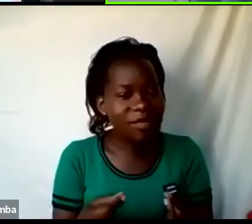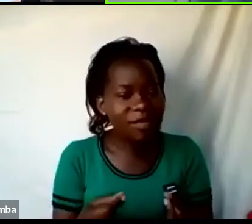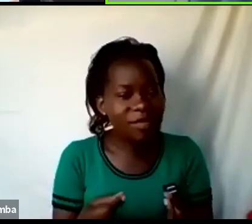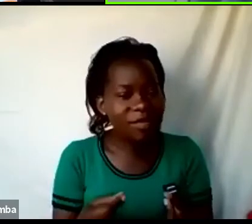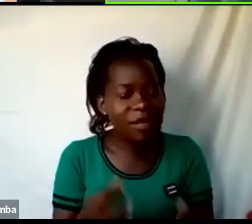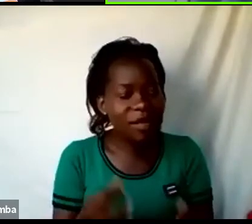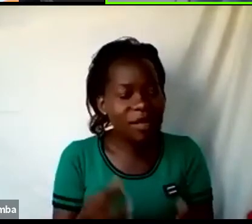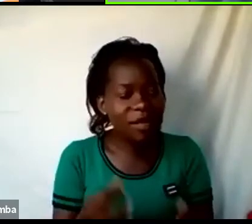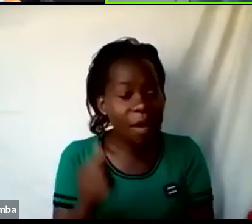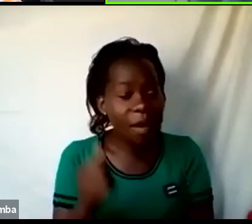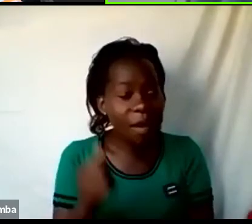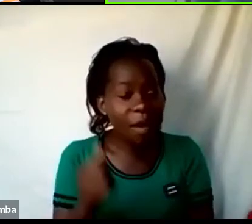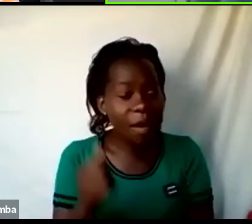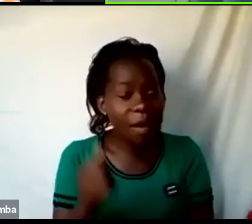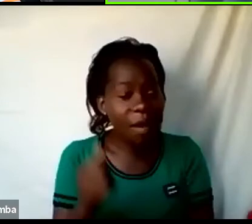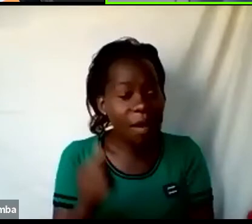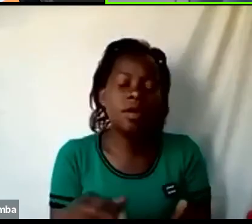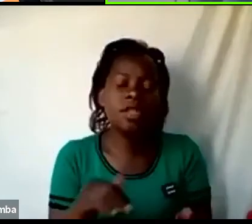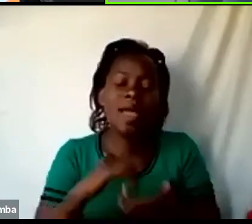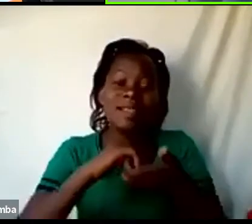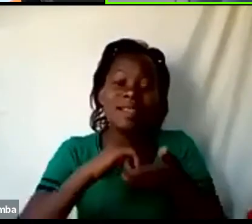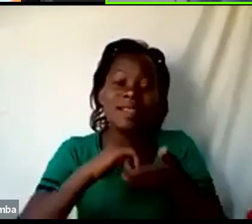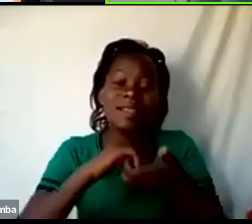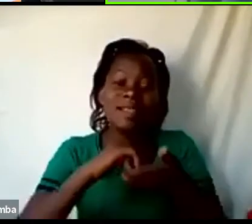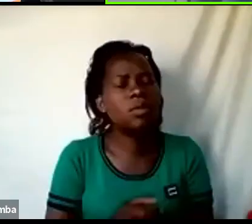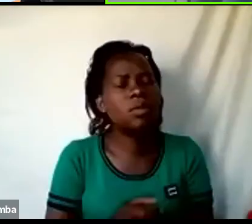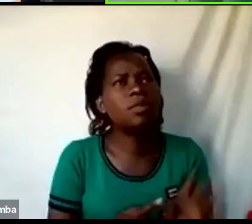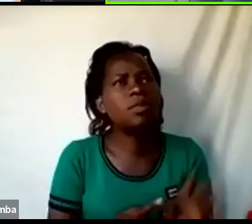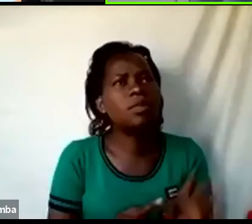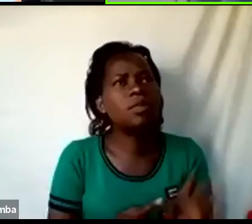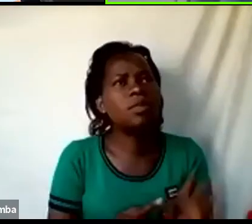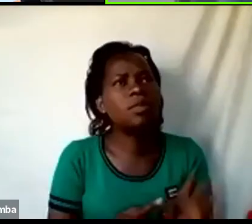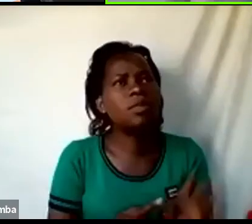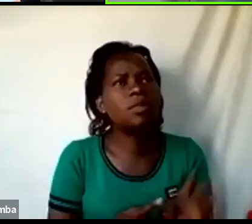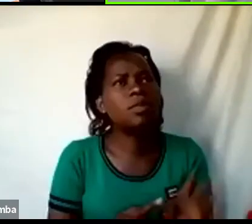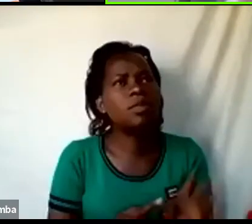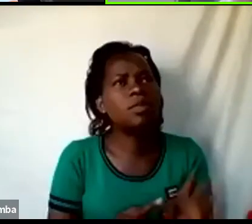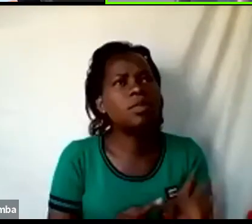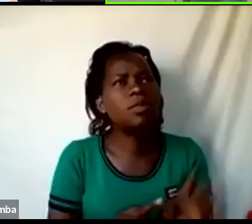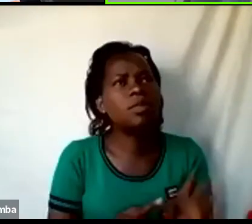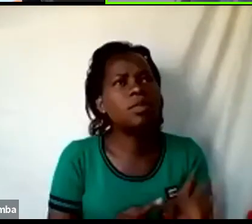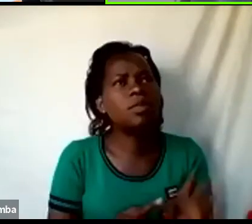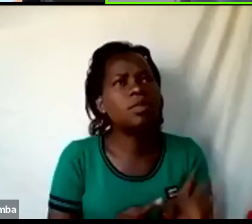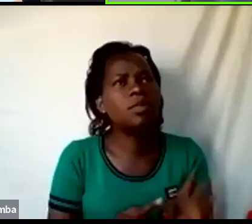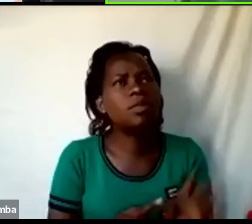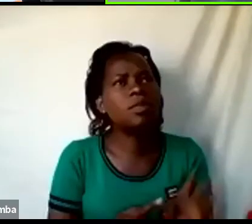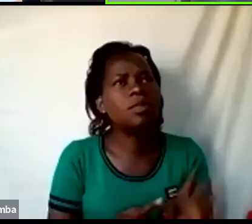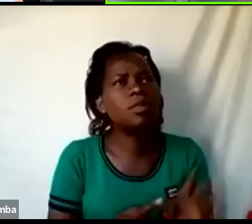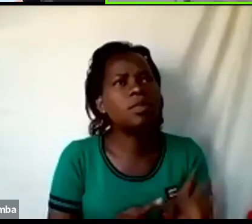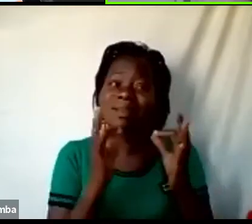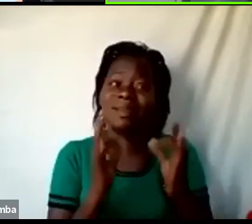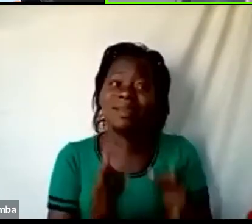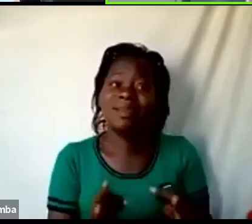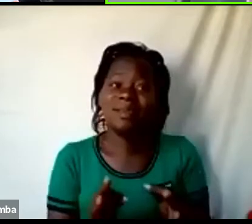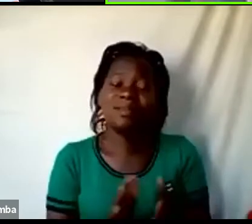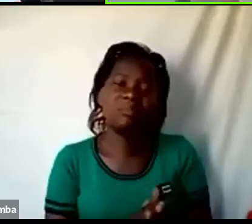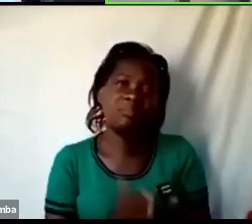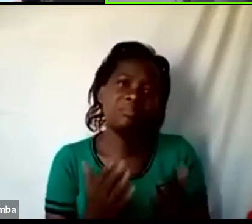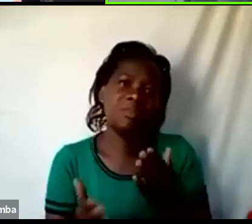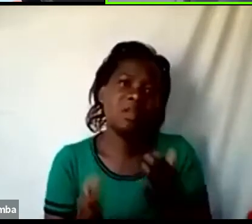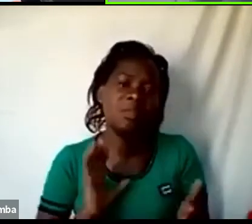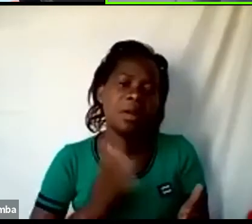were at the UIA to get people to partner one another, but it seems to be something that's maybe not in our culture. Maybe it's the